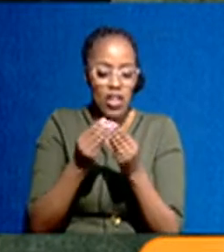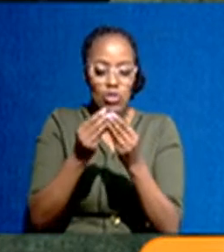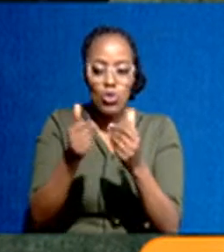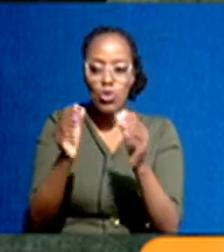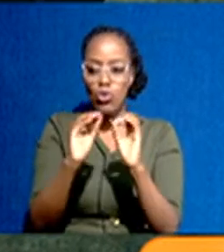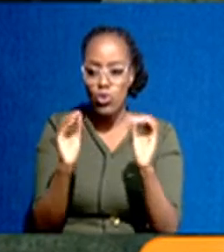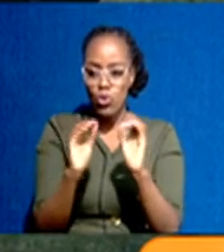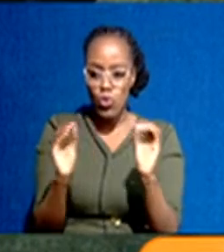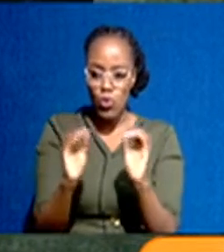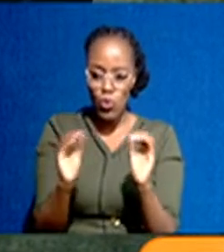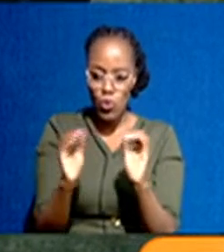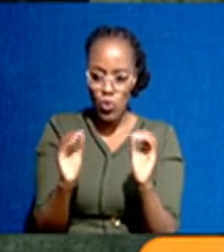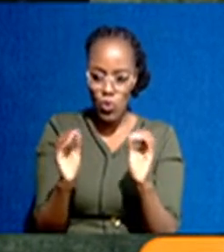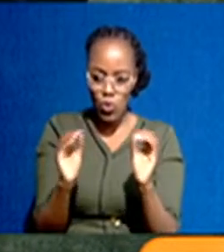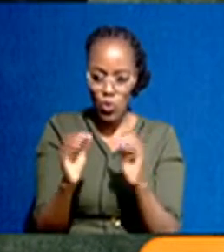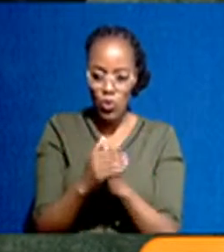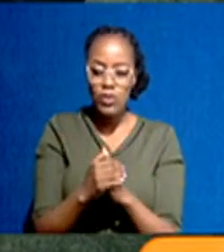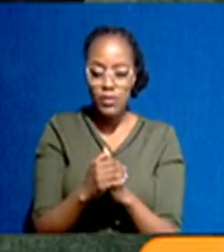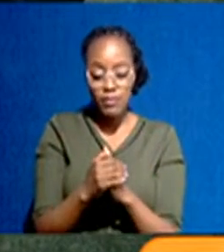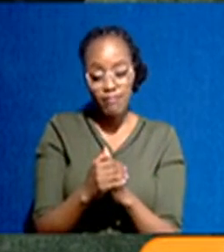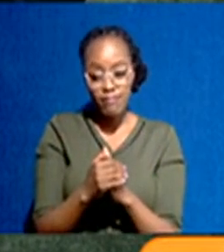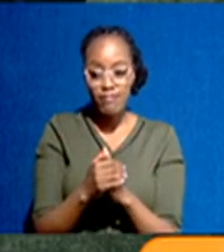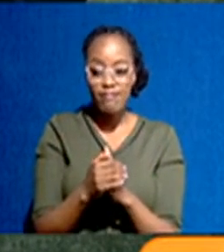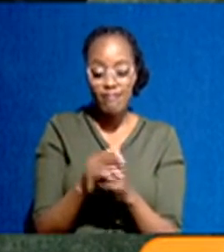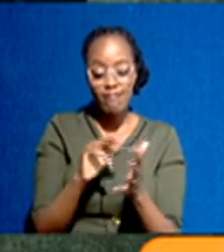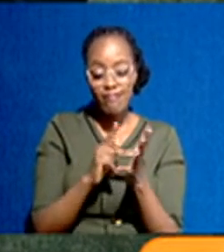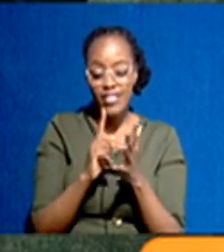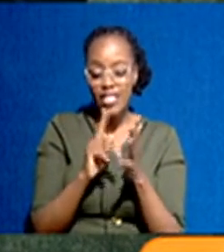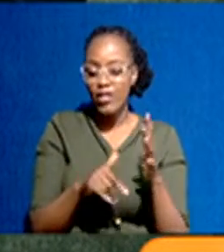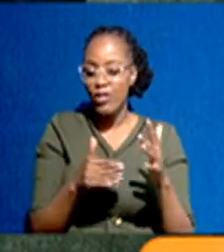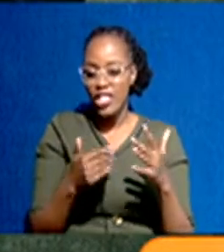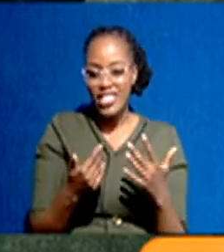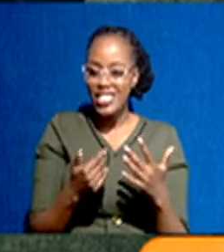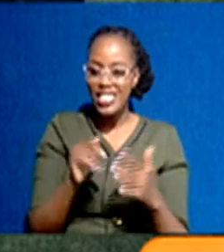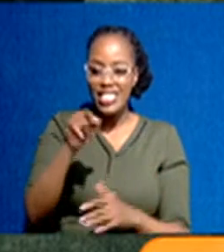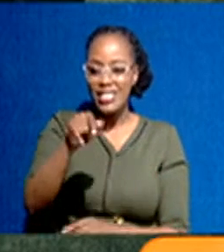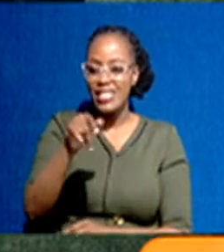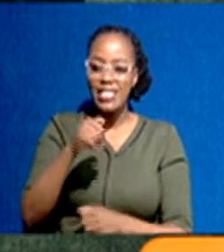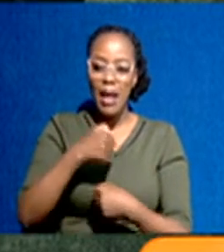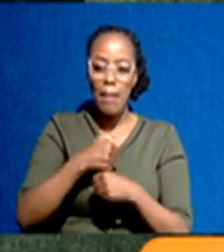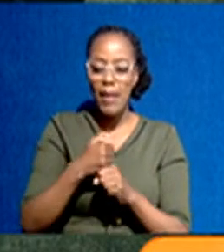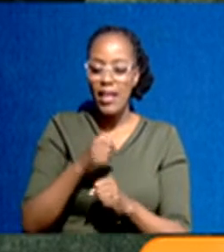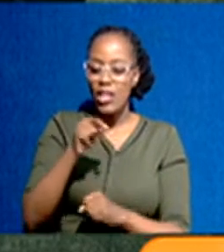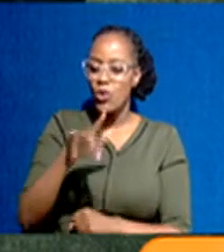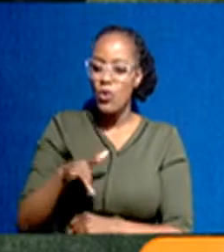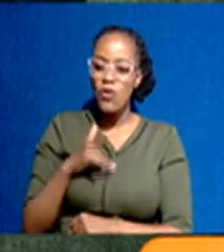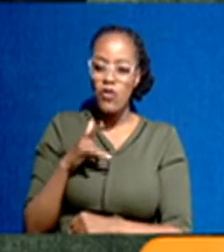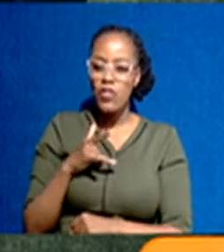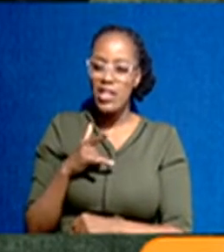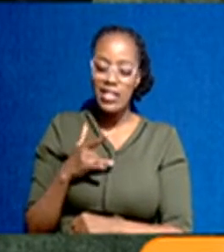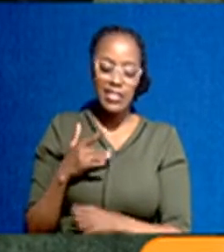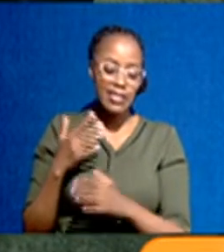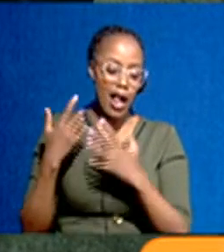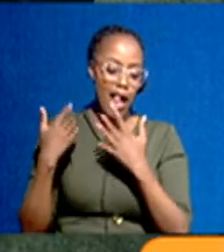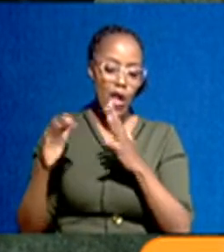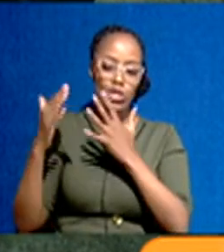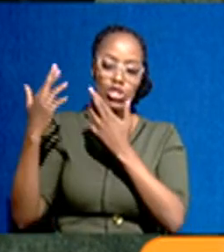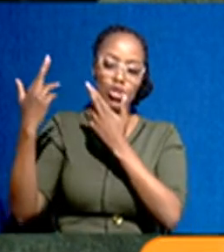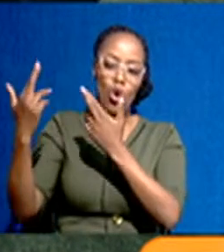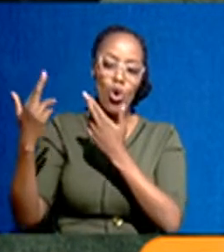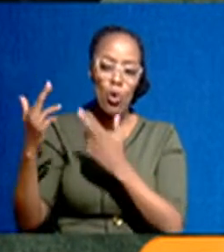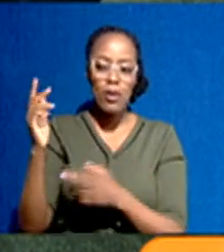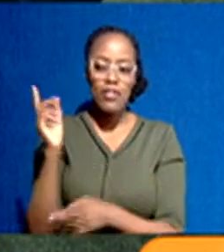would be like breaking you. So it just made someone have like lose hope almost